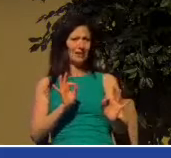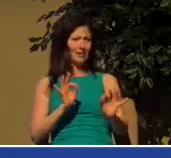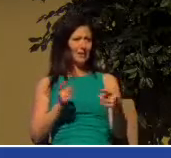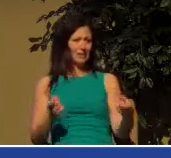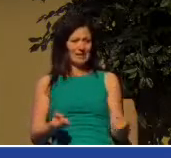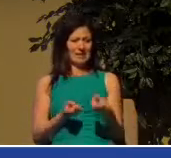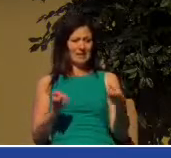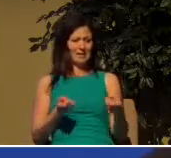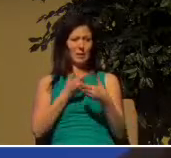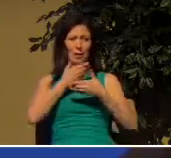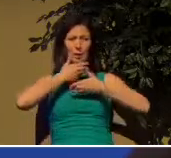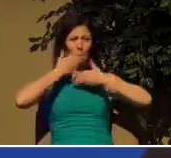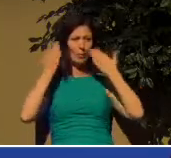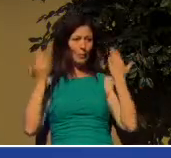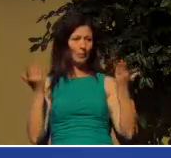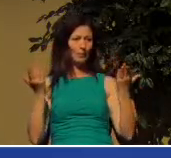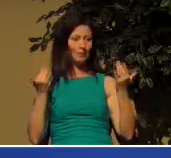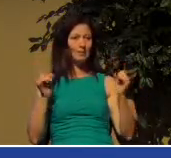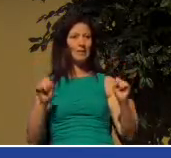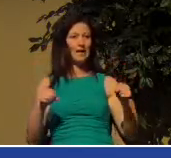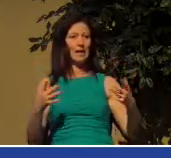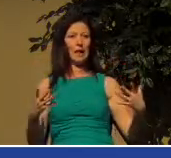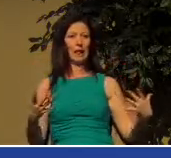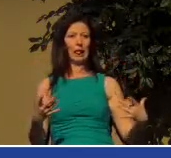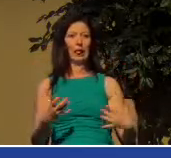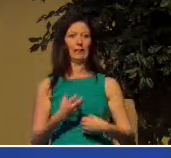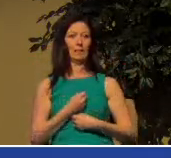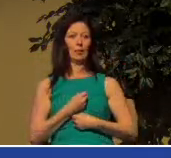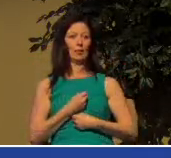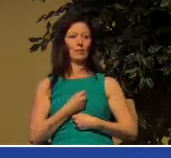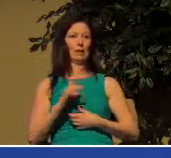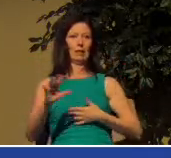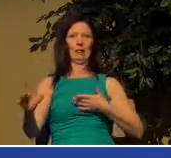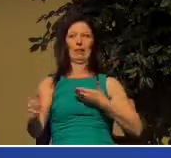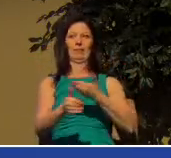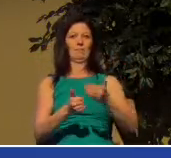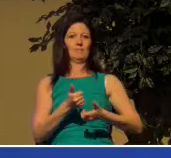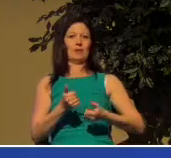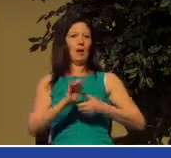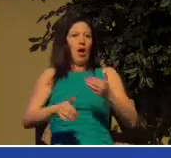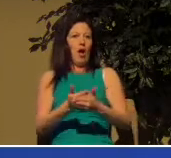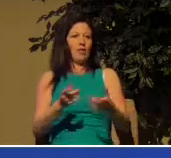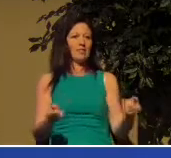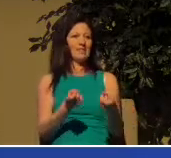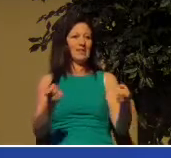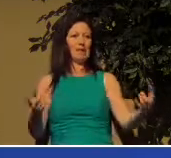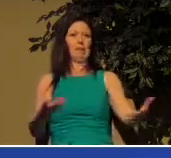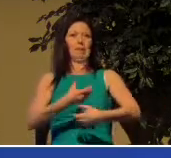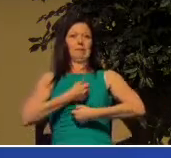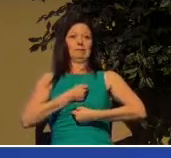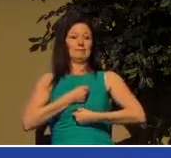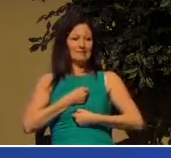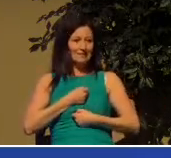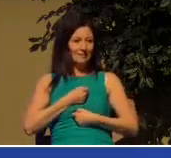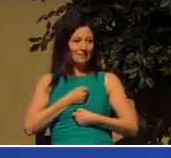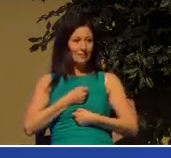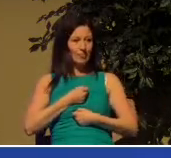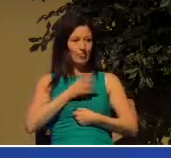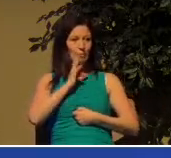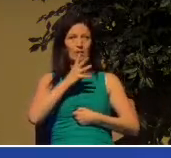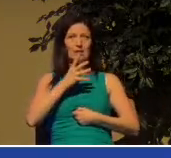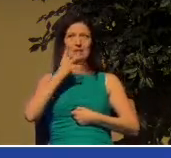absorb all our sin, experience God's judgment, but because He was